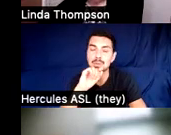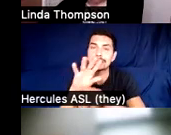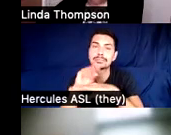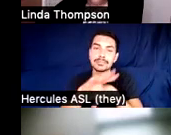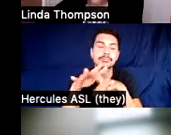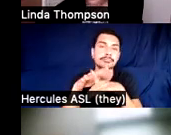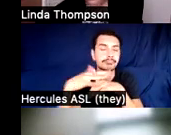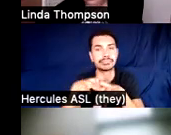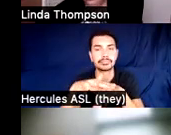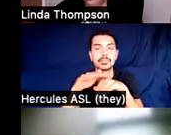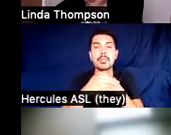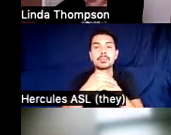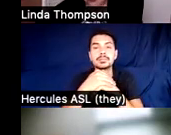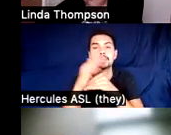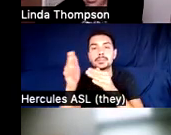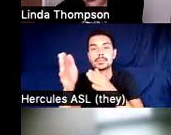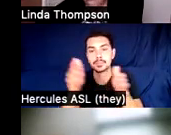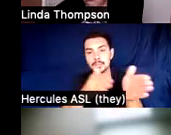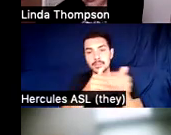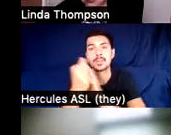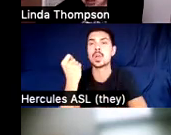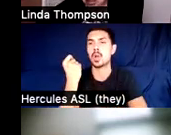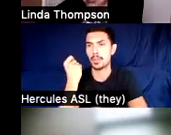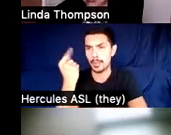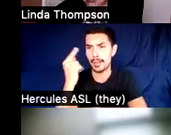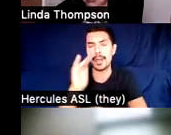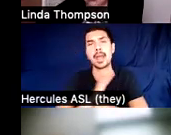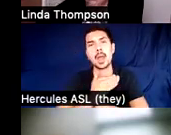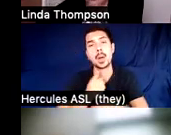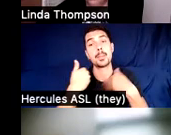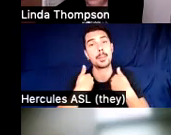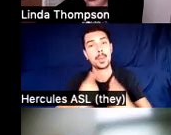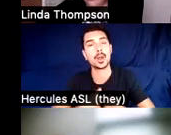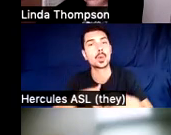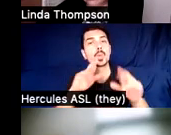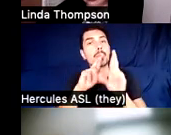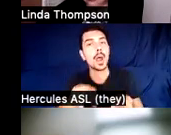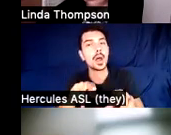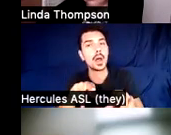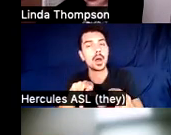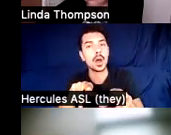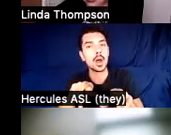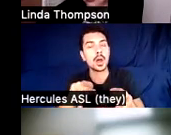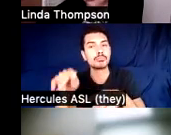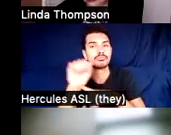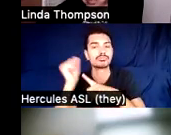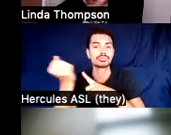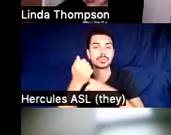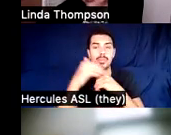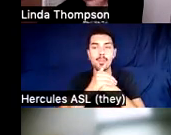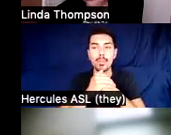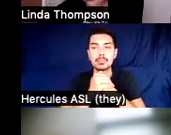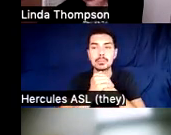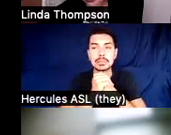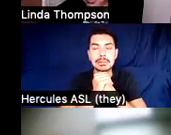So understanding, you know, how our body will respond, while the body itself can't tell